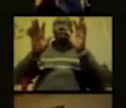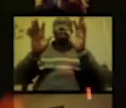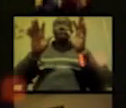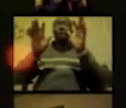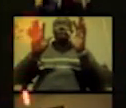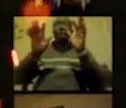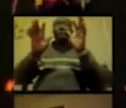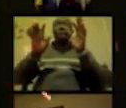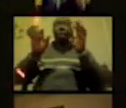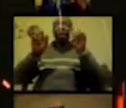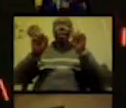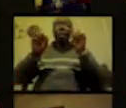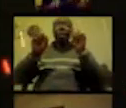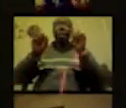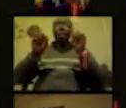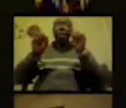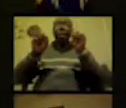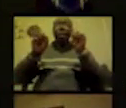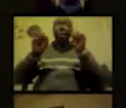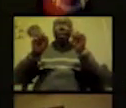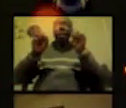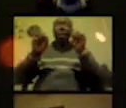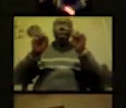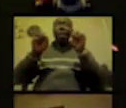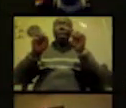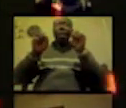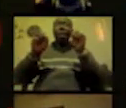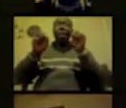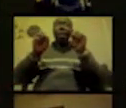God. We give you praise.